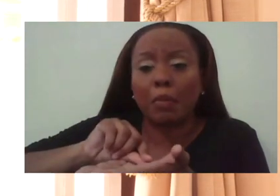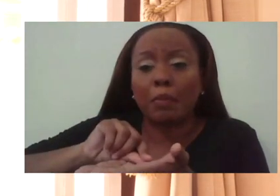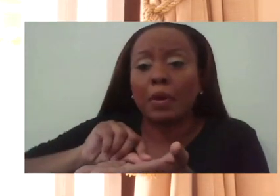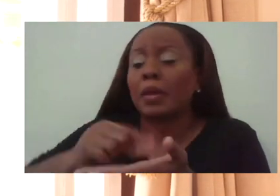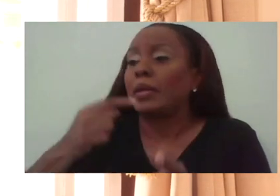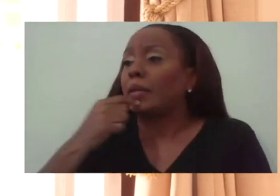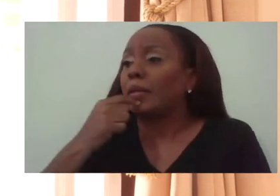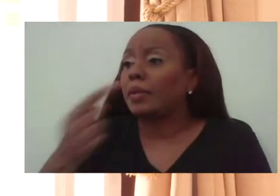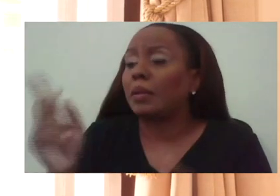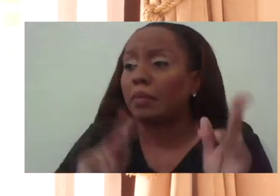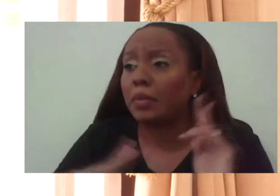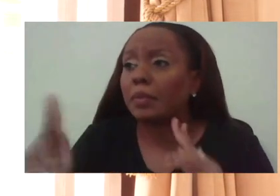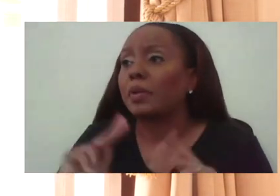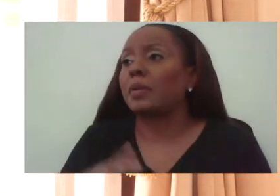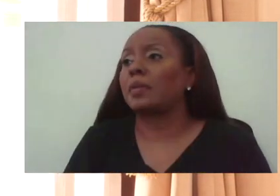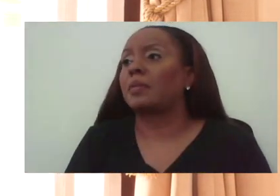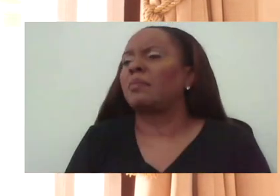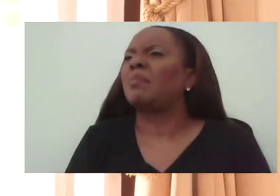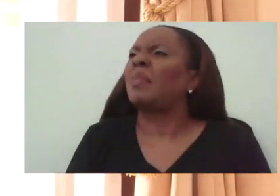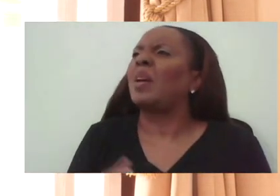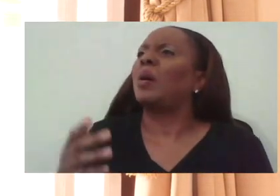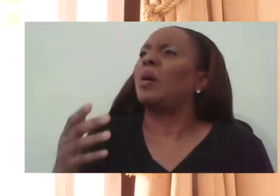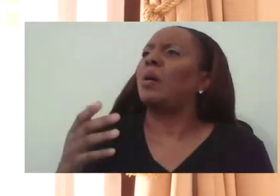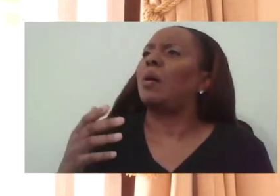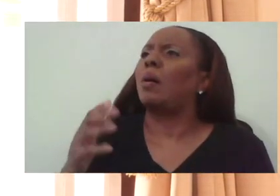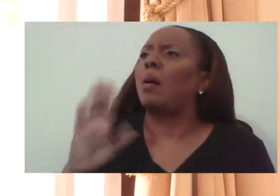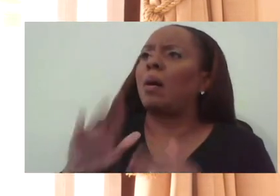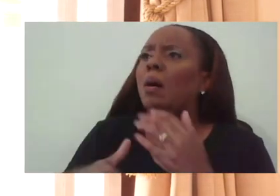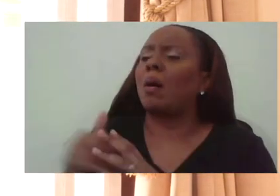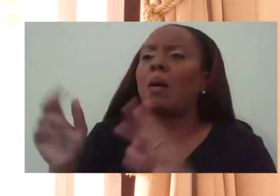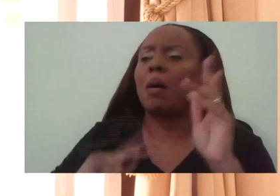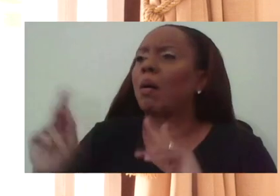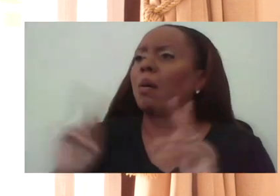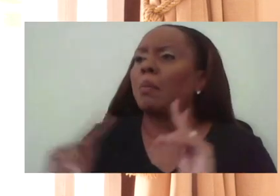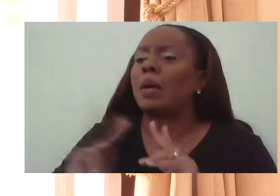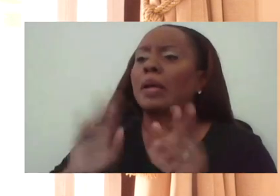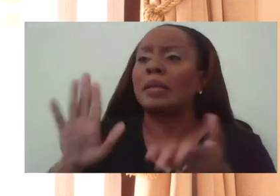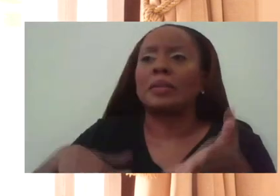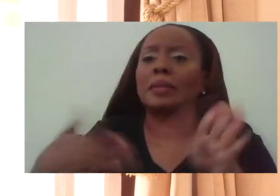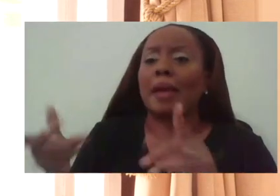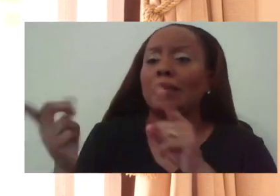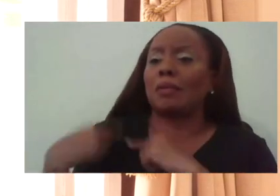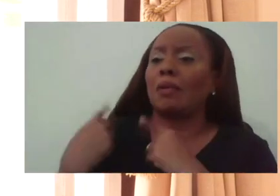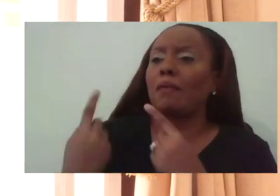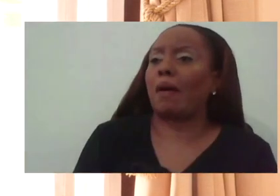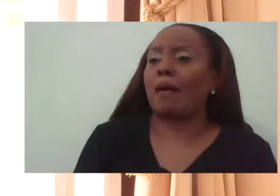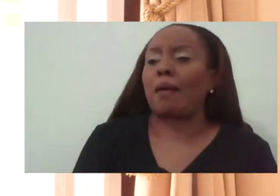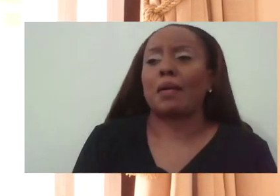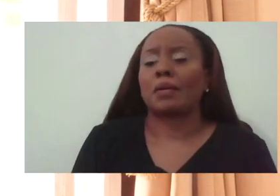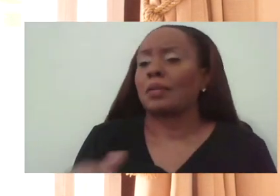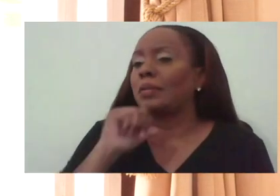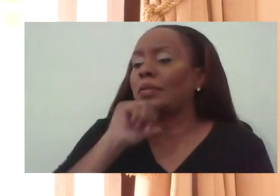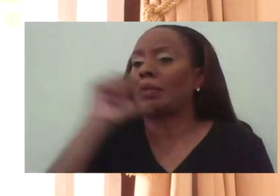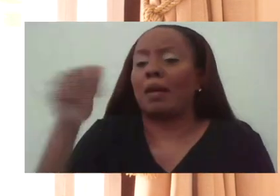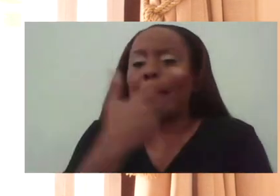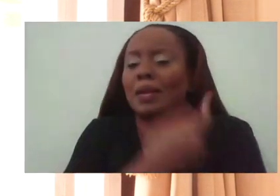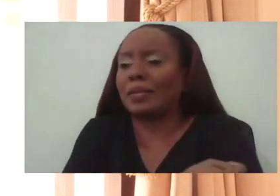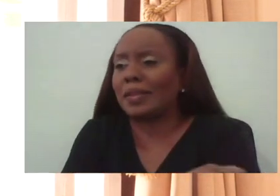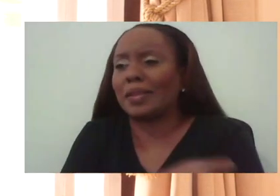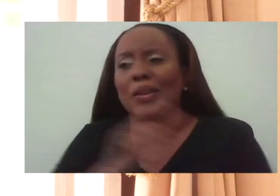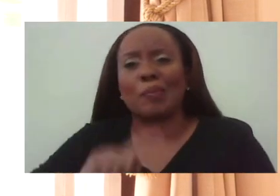a pushback from members of the public. I sincerely encourage